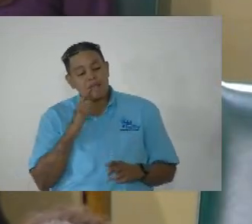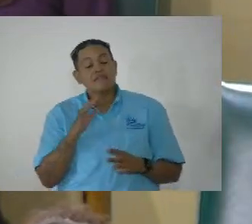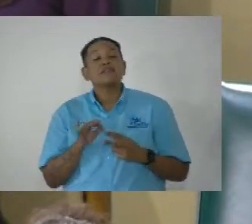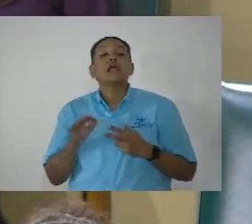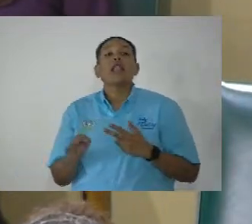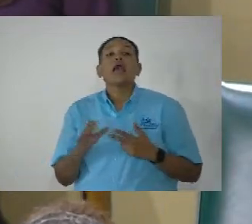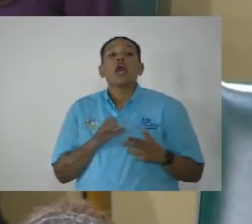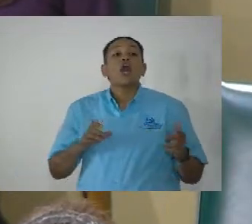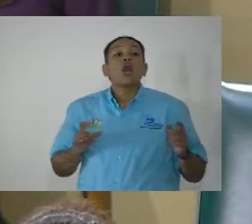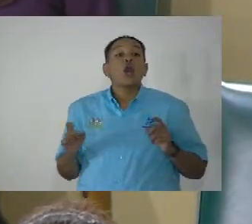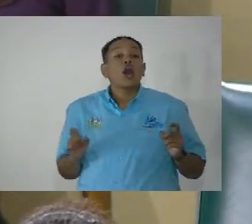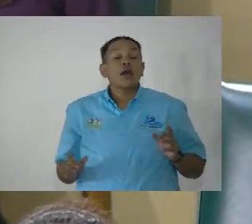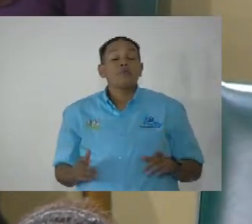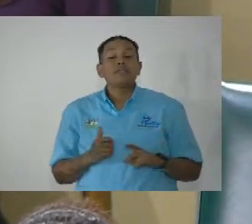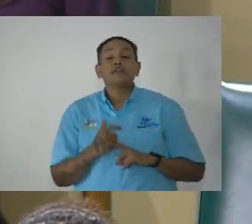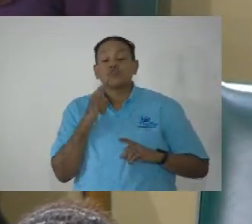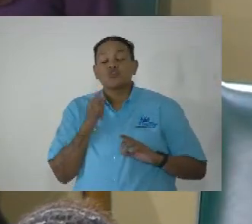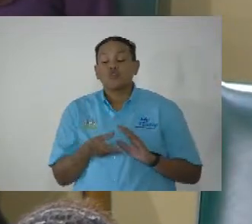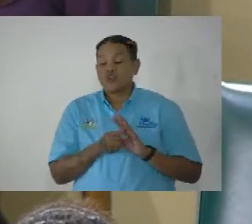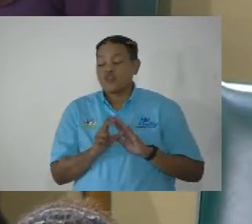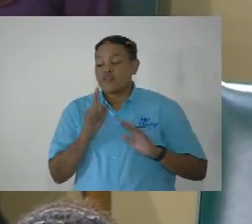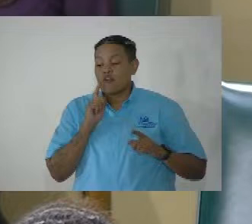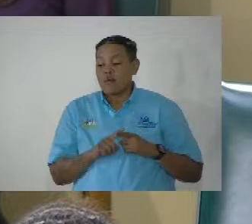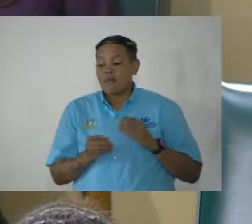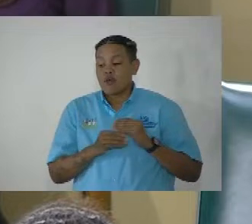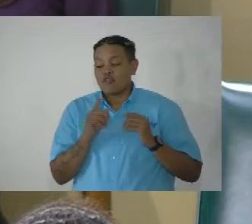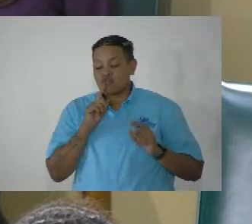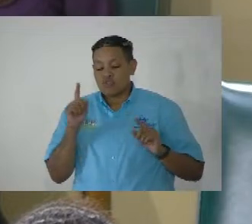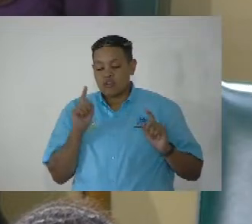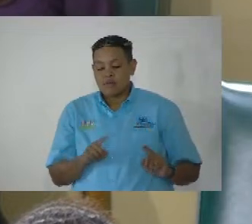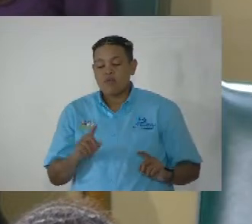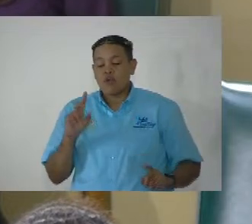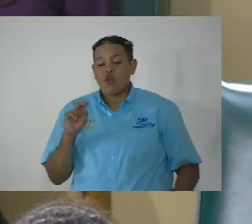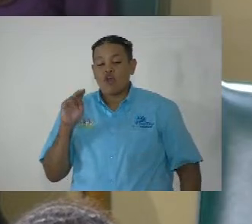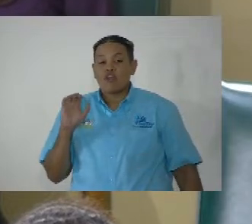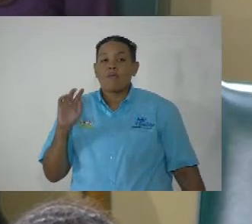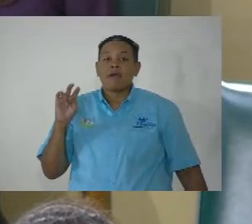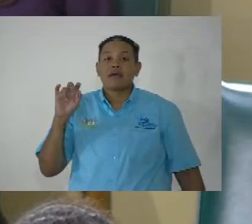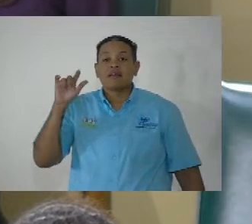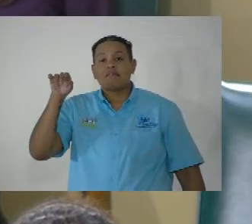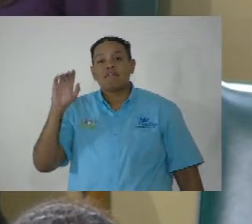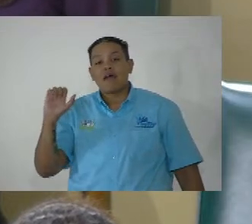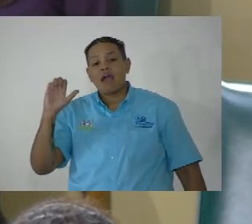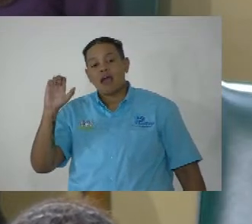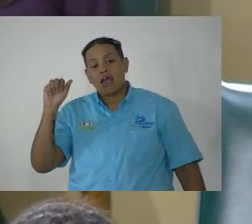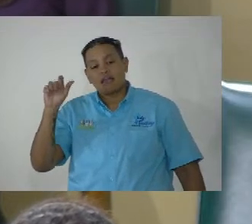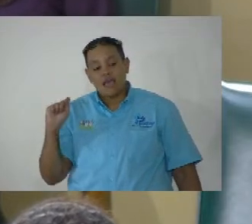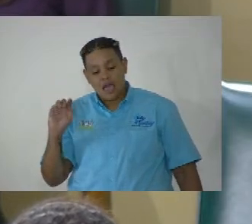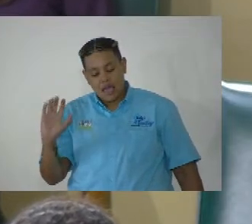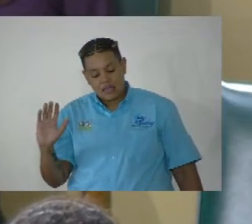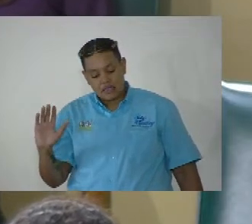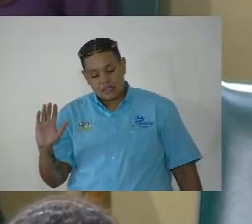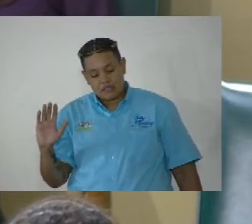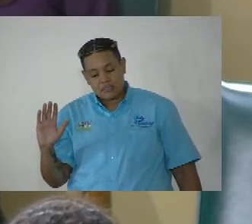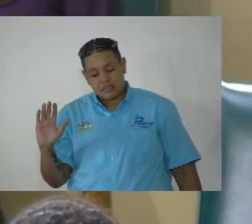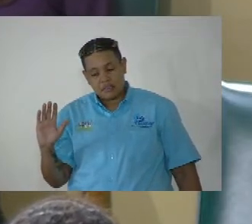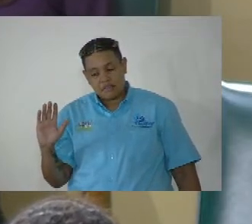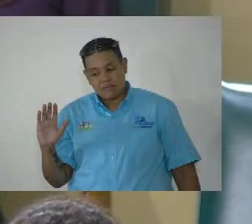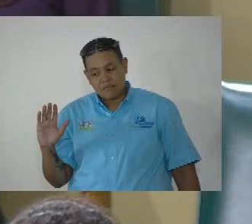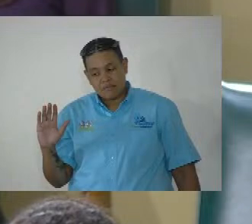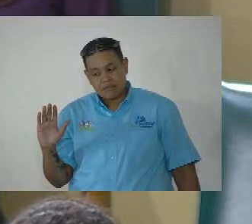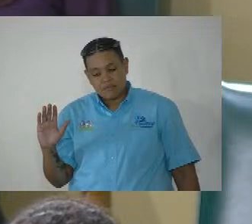select committee to review and report on the Domestic Violence Act. That's